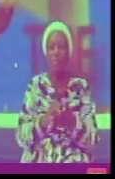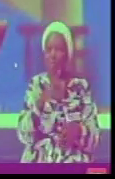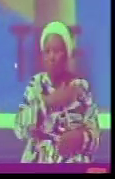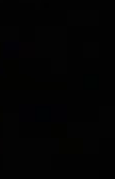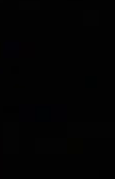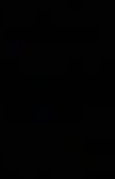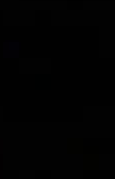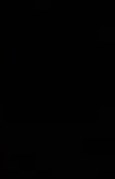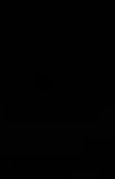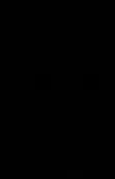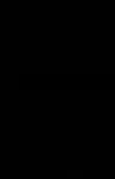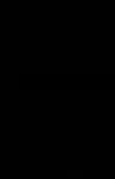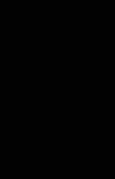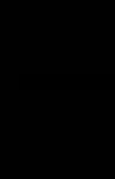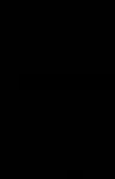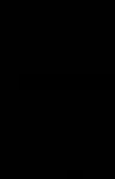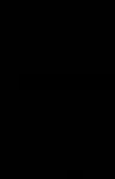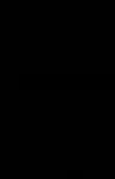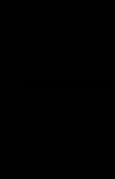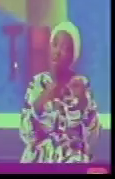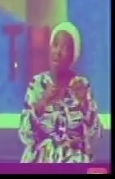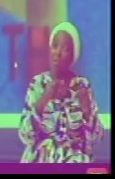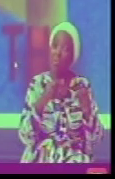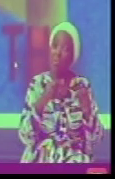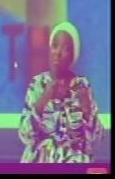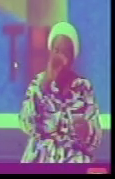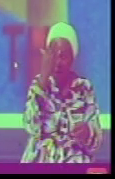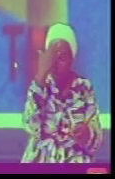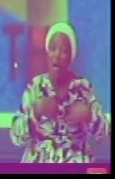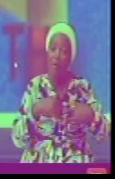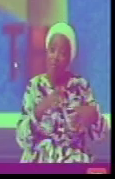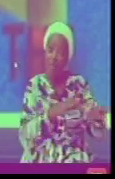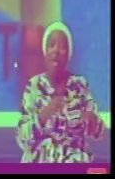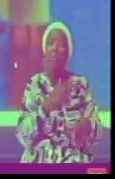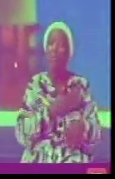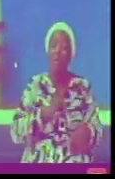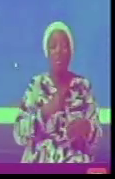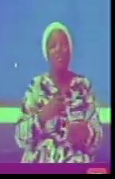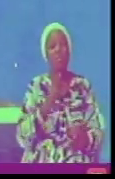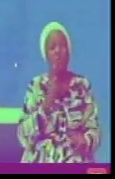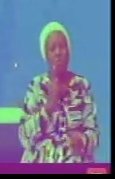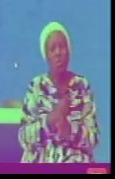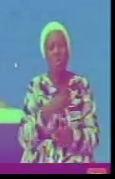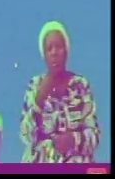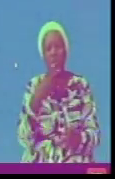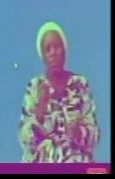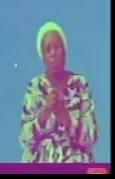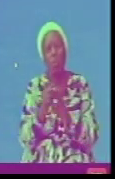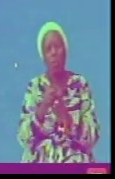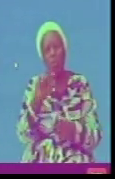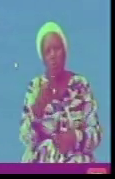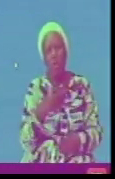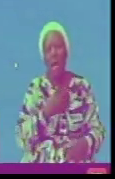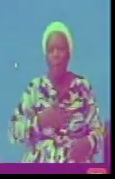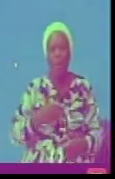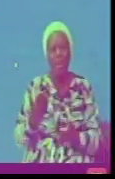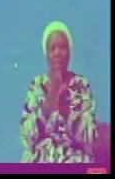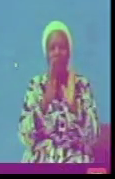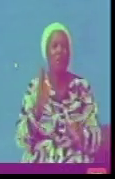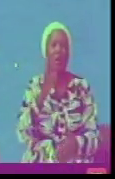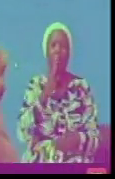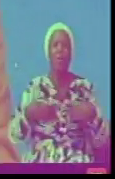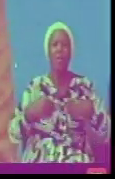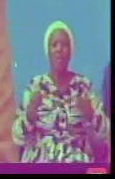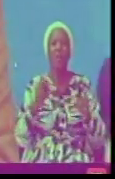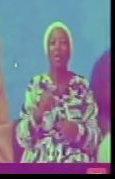came because I know you have compassion. I know you have mercy. Speak the word only, and my